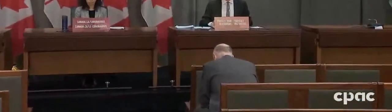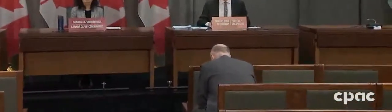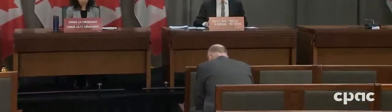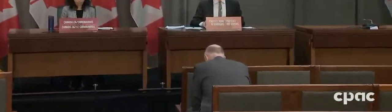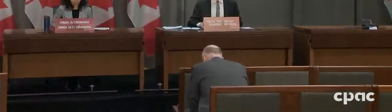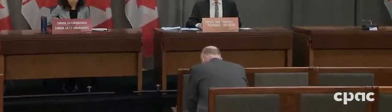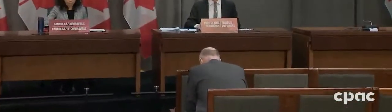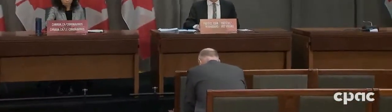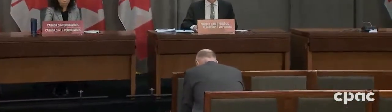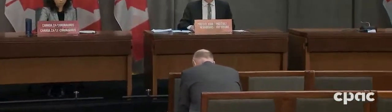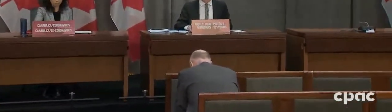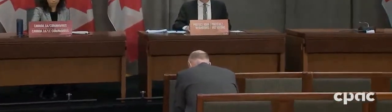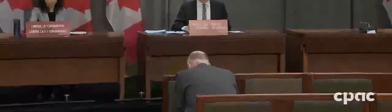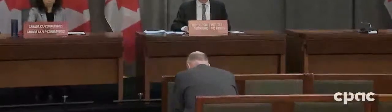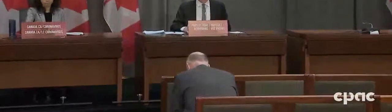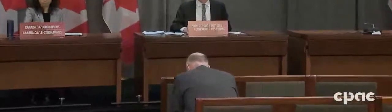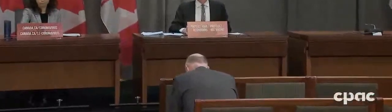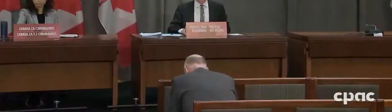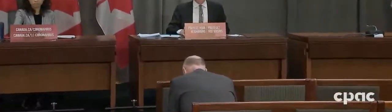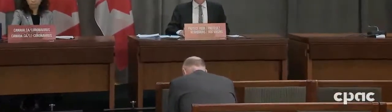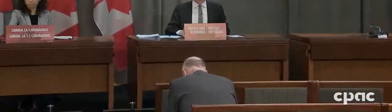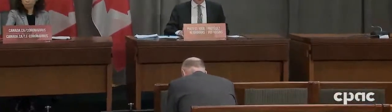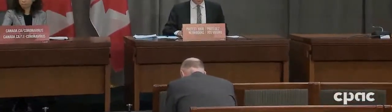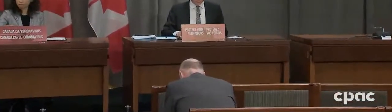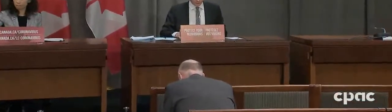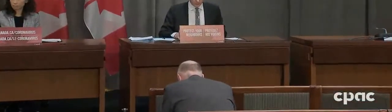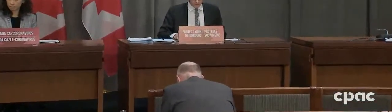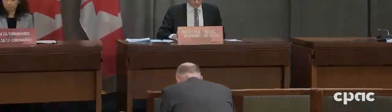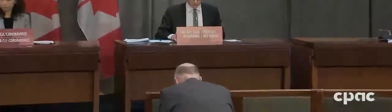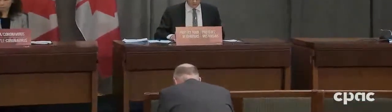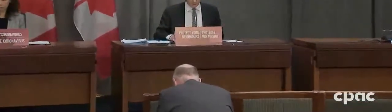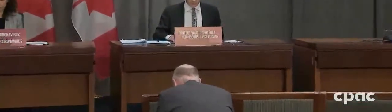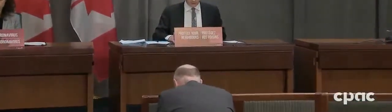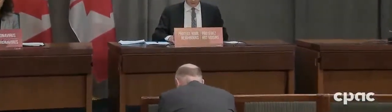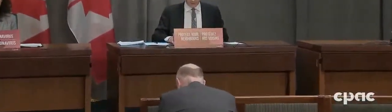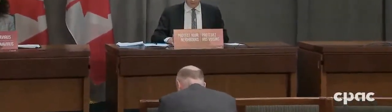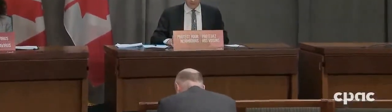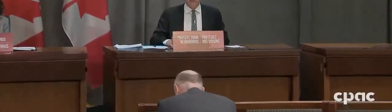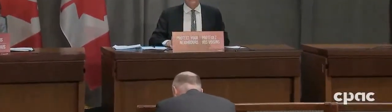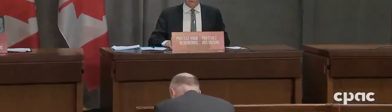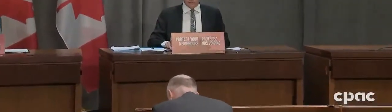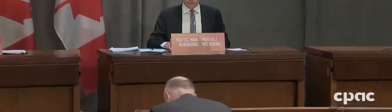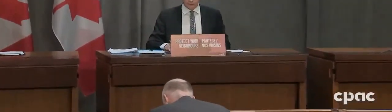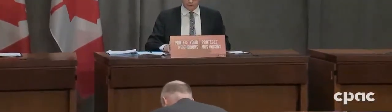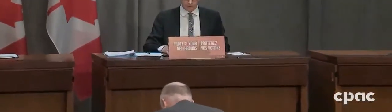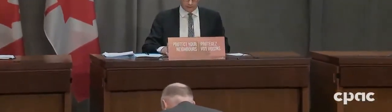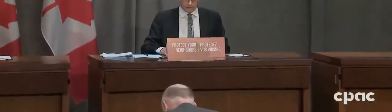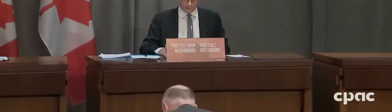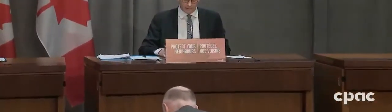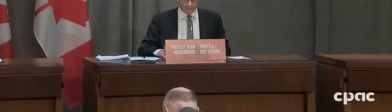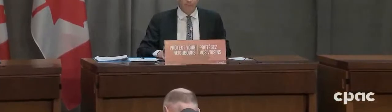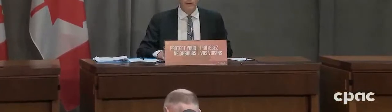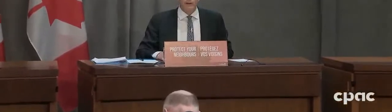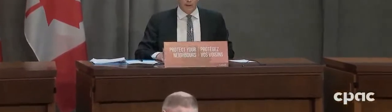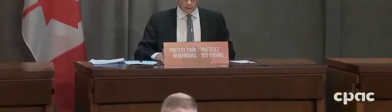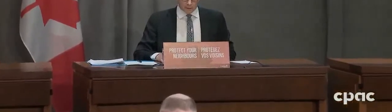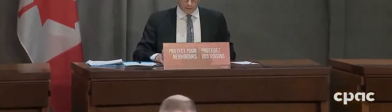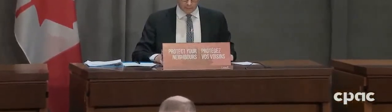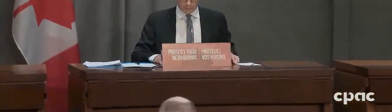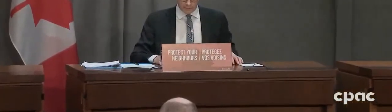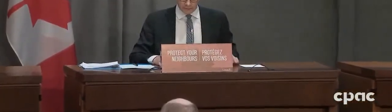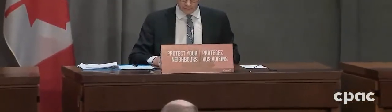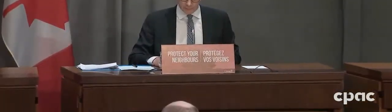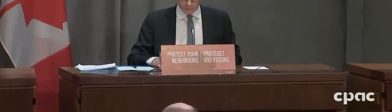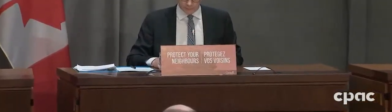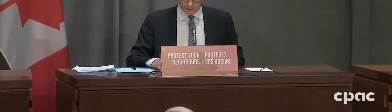might be heading in the COVID-19 epidemic. Bonjour, je suis Stephen Lucas, sous-ministre de Santé Canada.